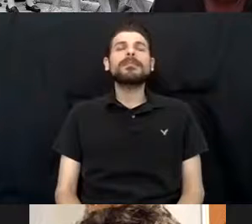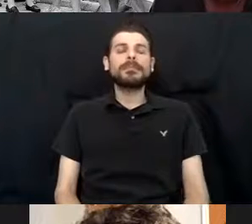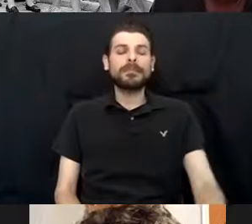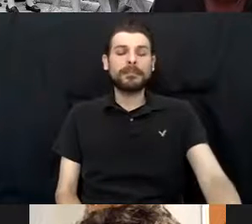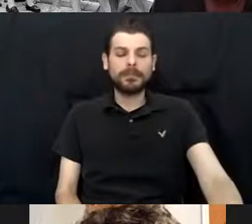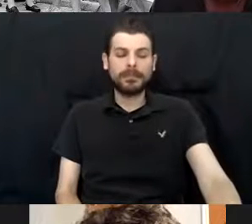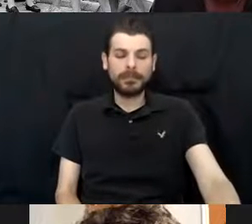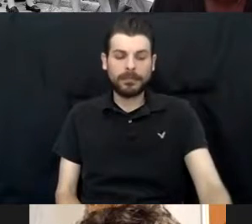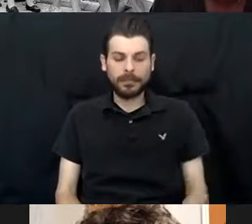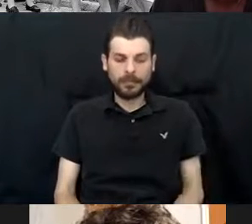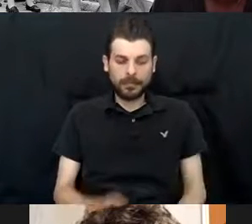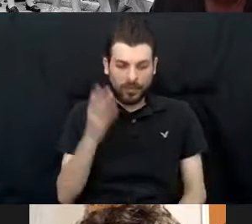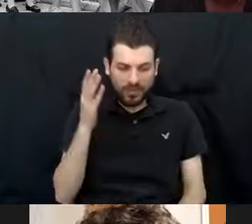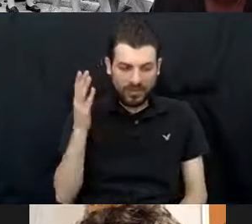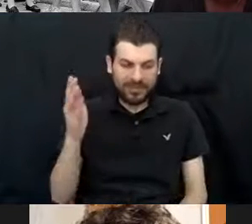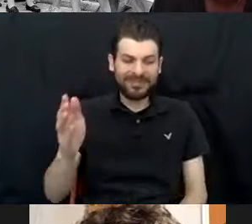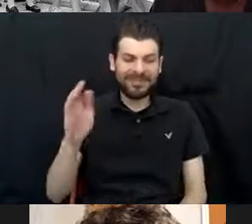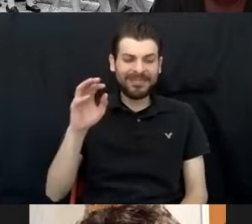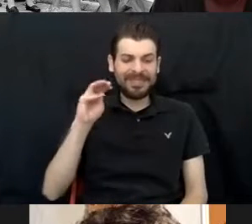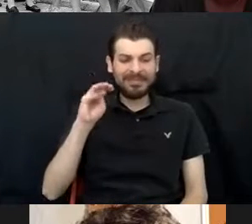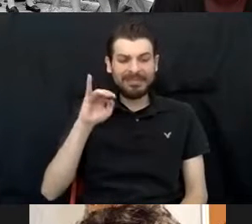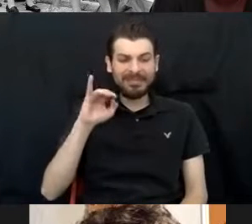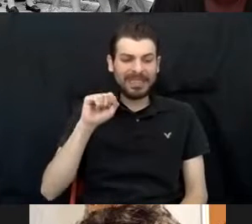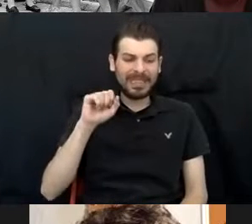In the Mississippi River,